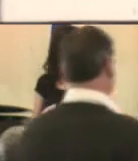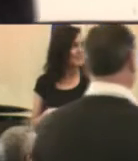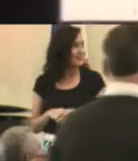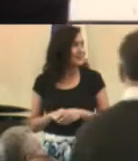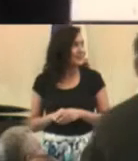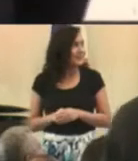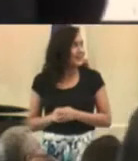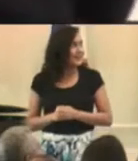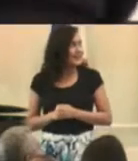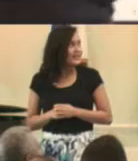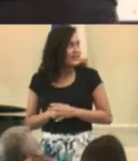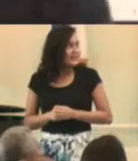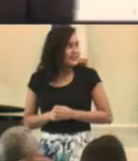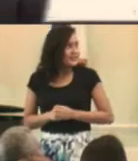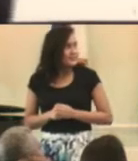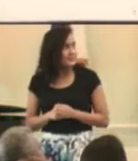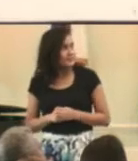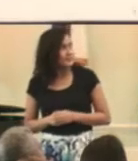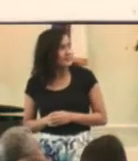slide.